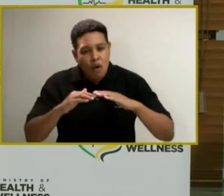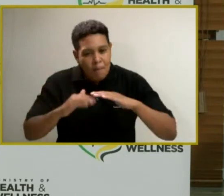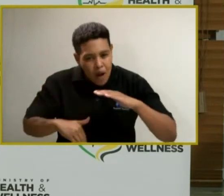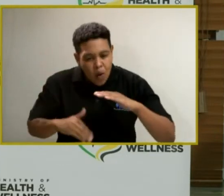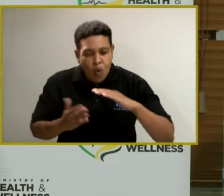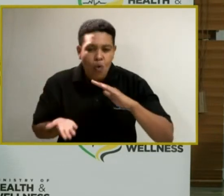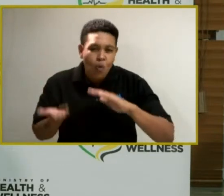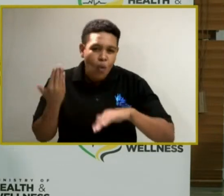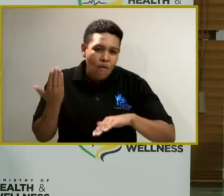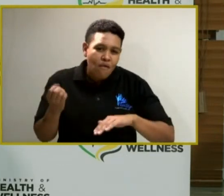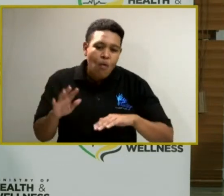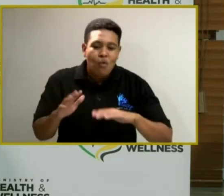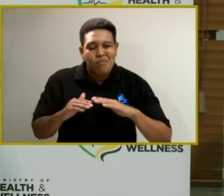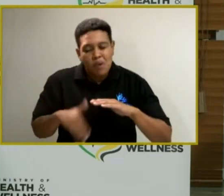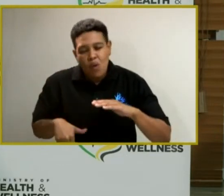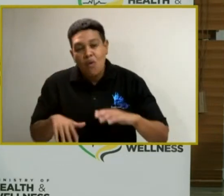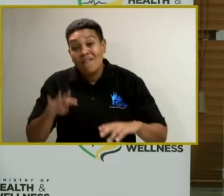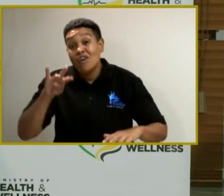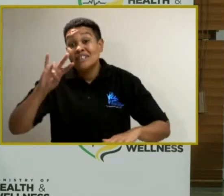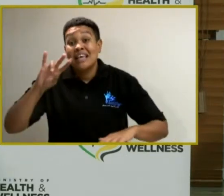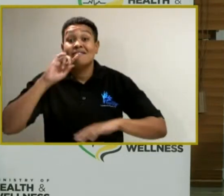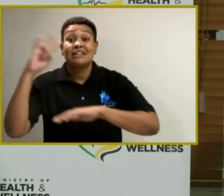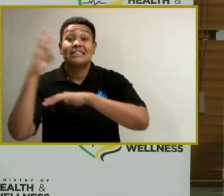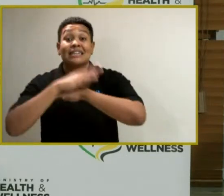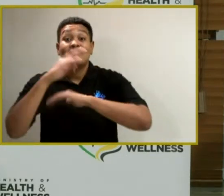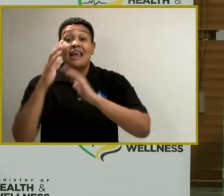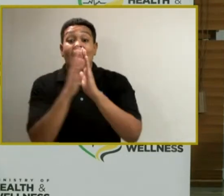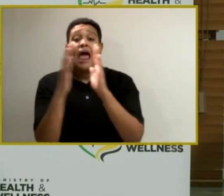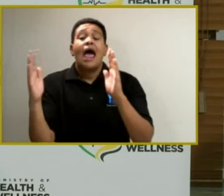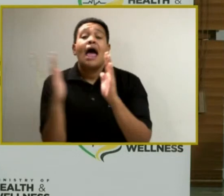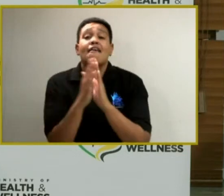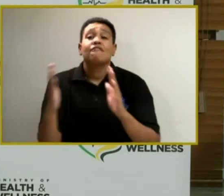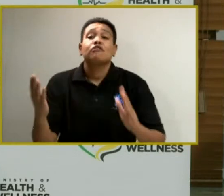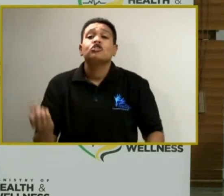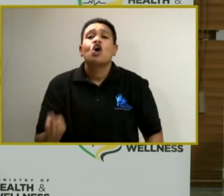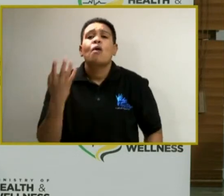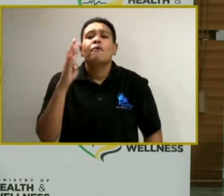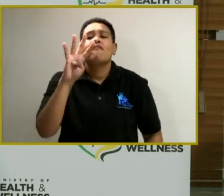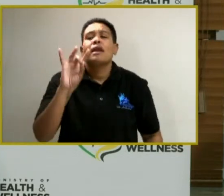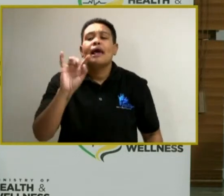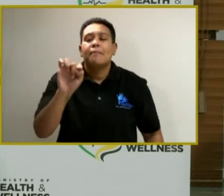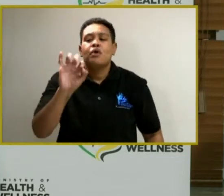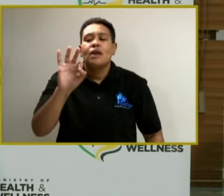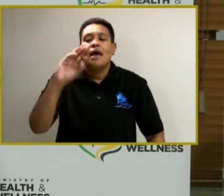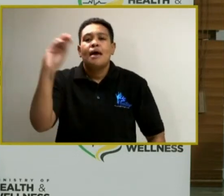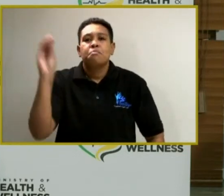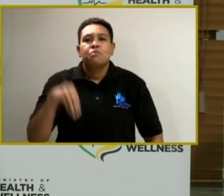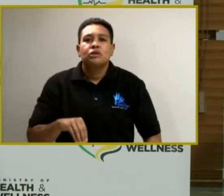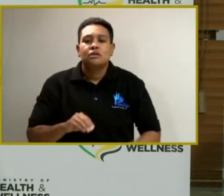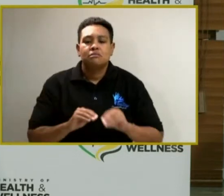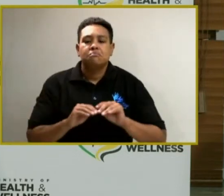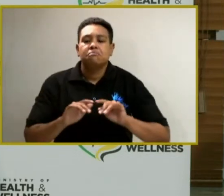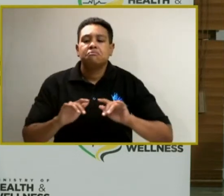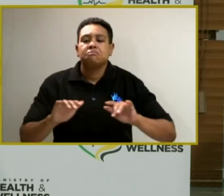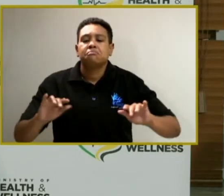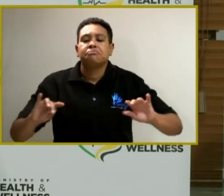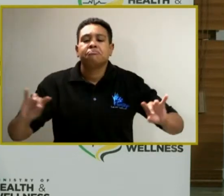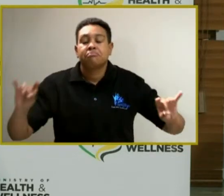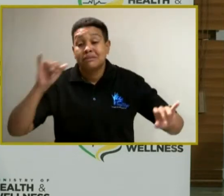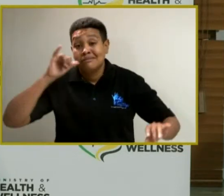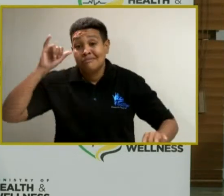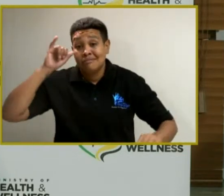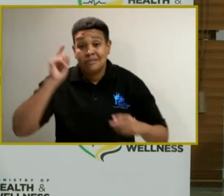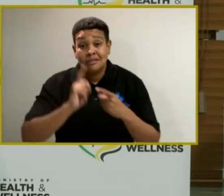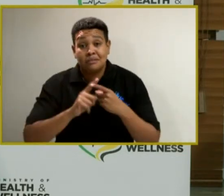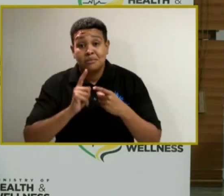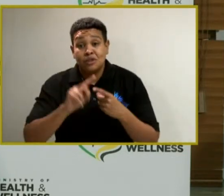It's at 47, and the 7-day average is 48.9%. So yesterday's positivity